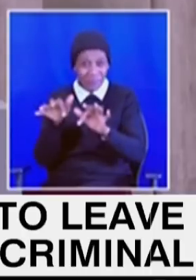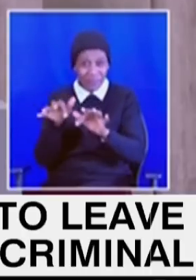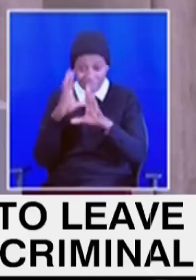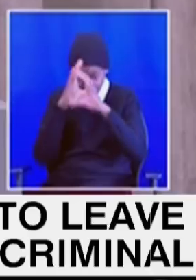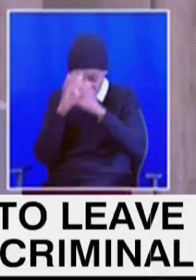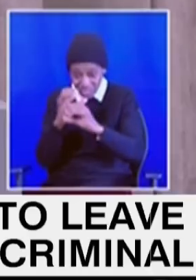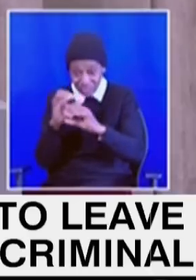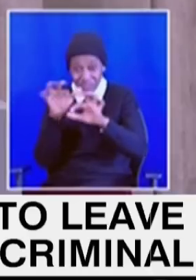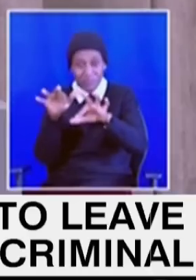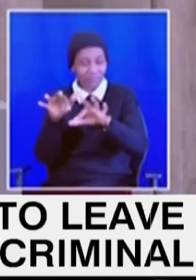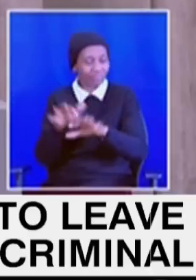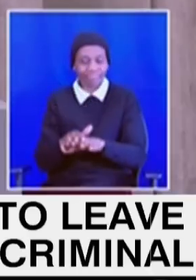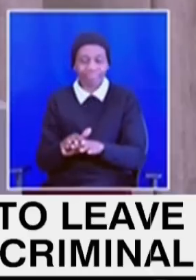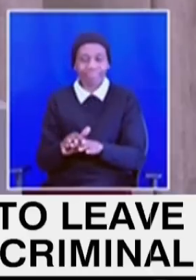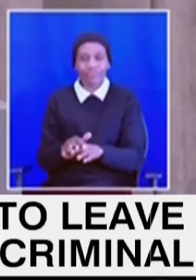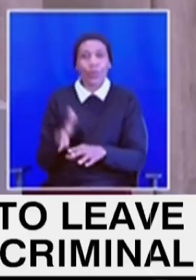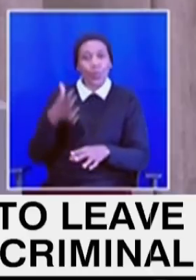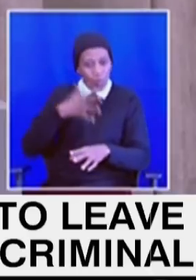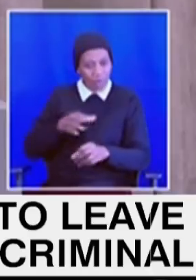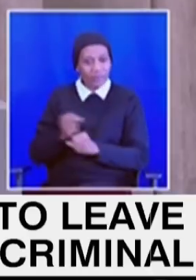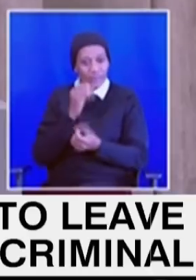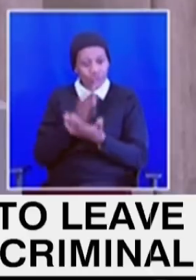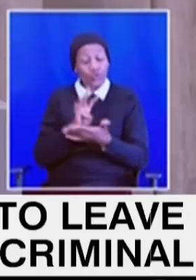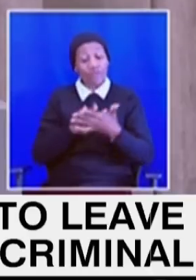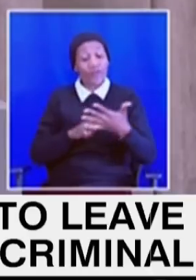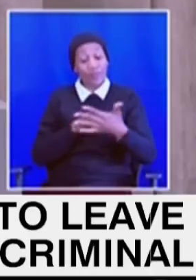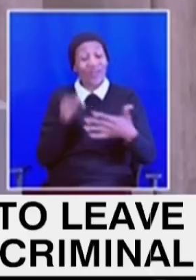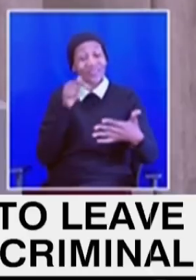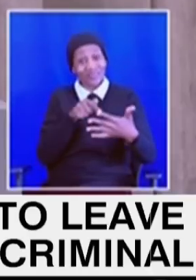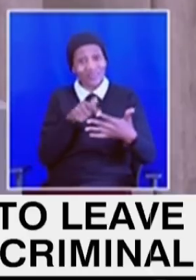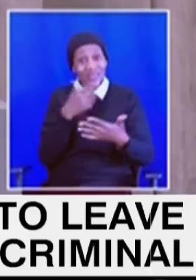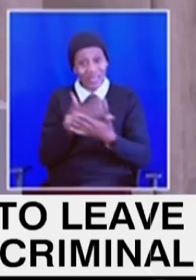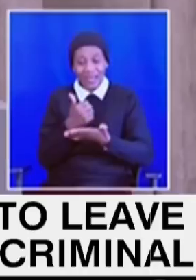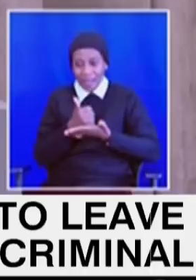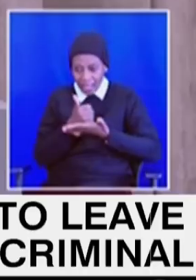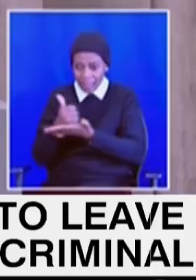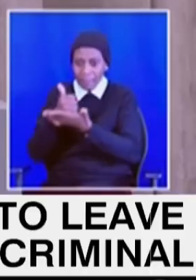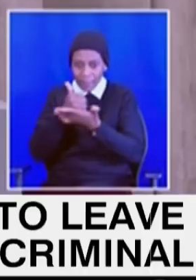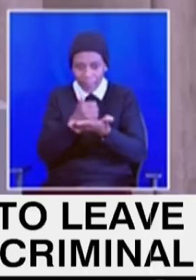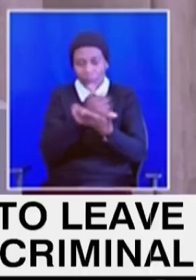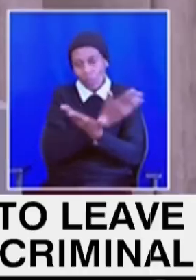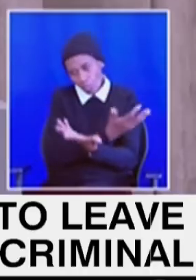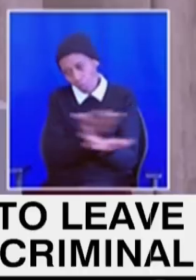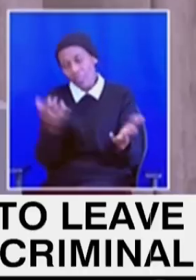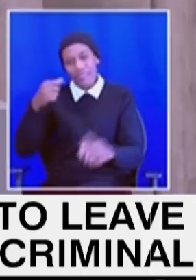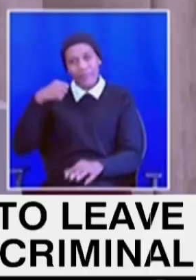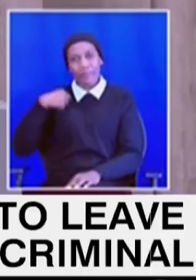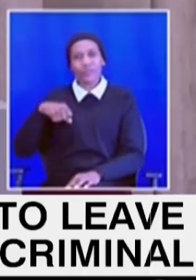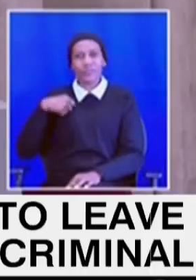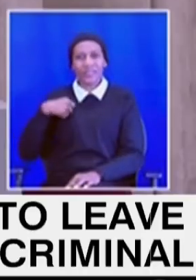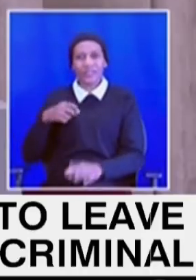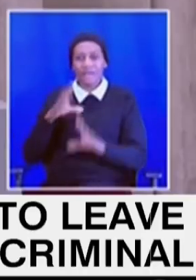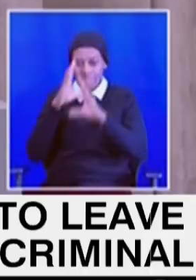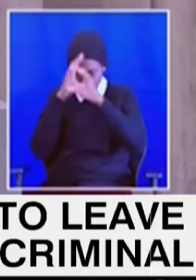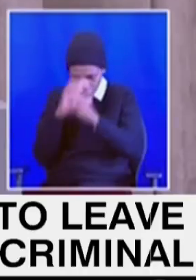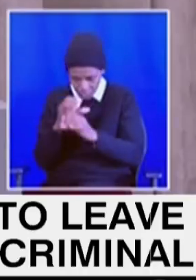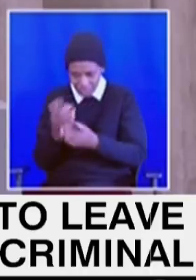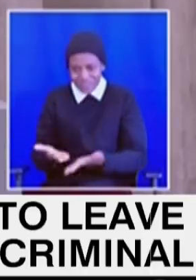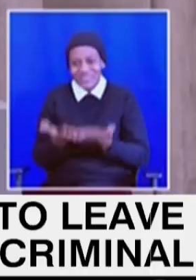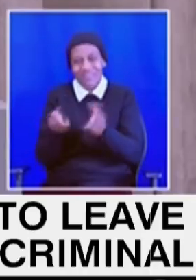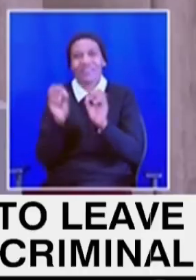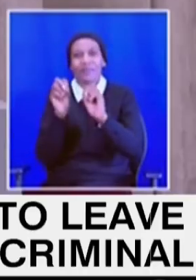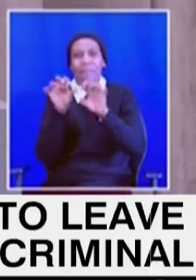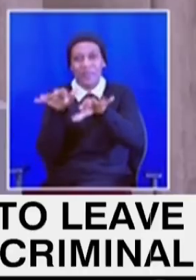this framework to be able to guide all the municipalities, put the people first, and ensure